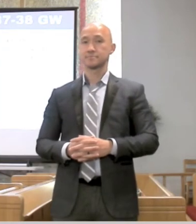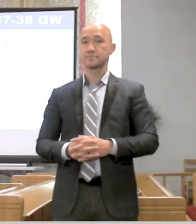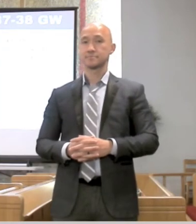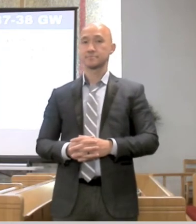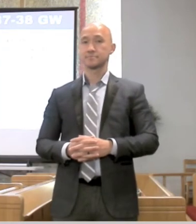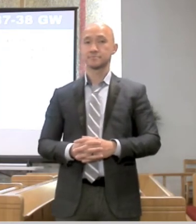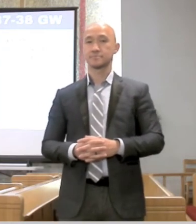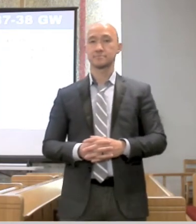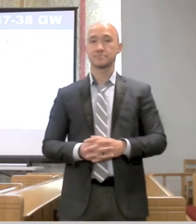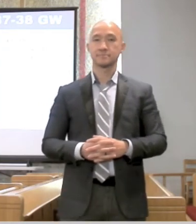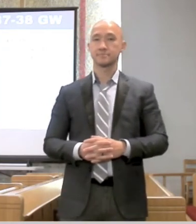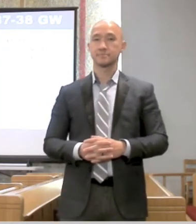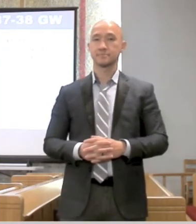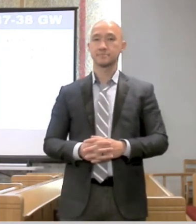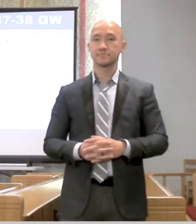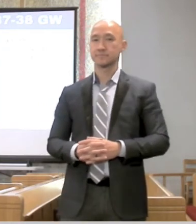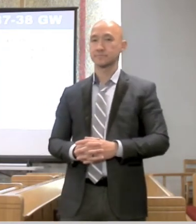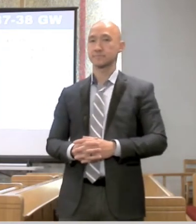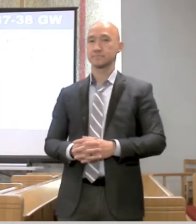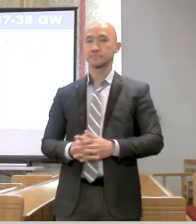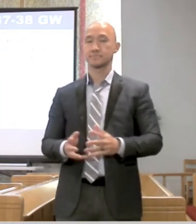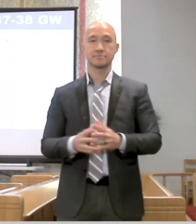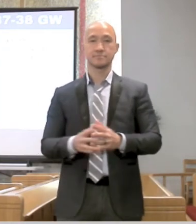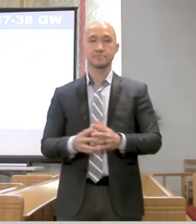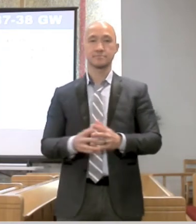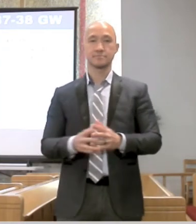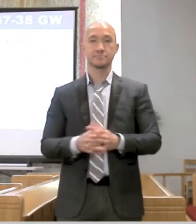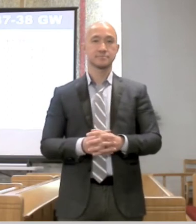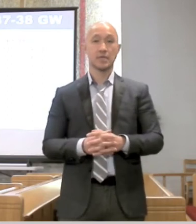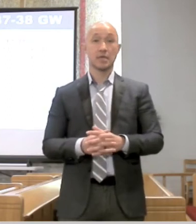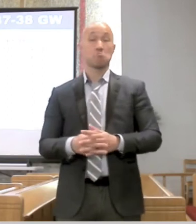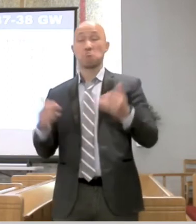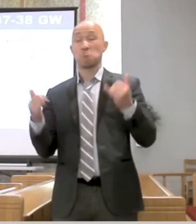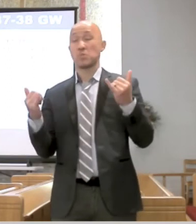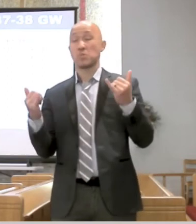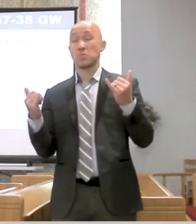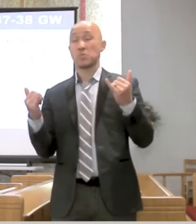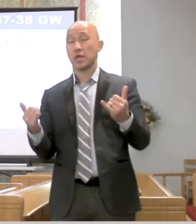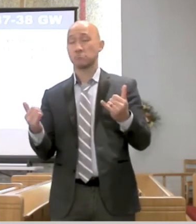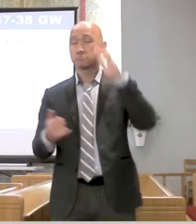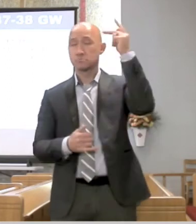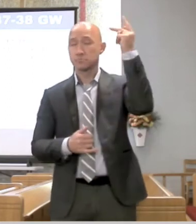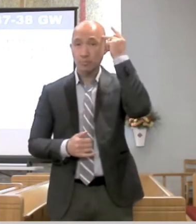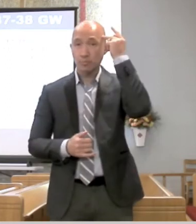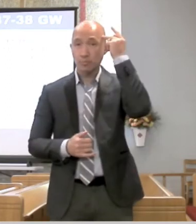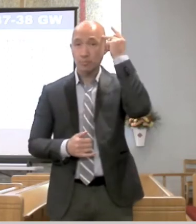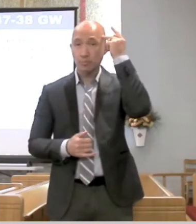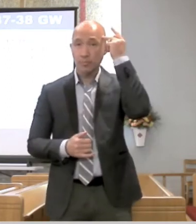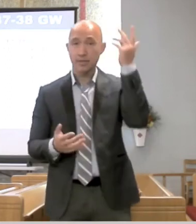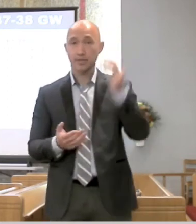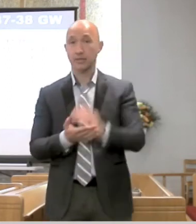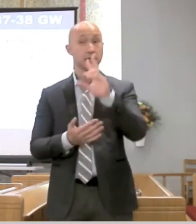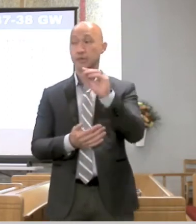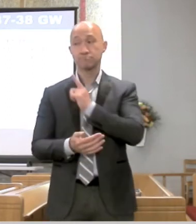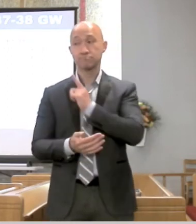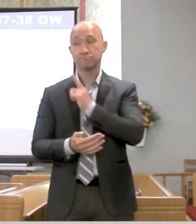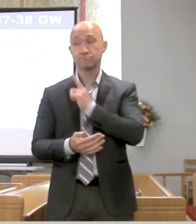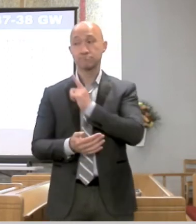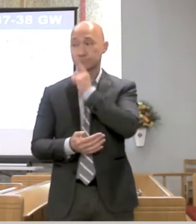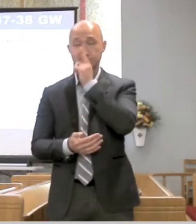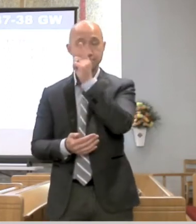to defend Pilate here. I'm just trying to provide a picture of perhaps what was his mental, his emotional condition. I